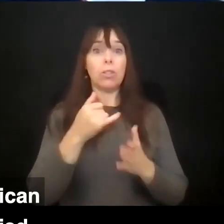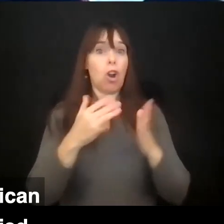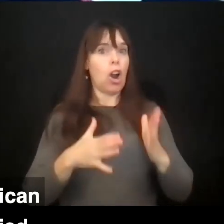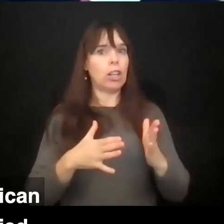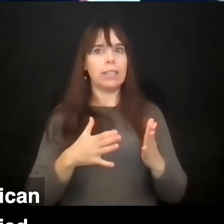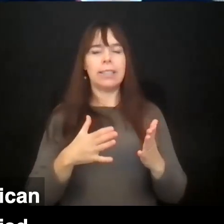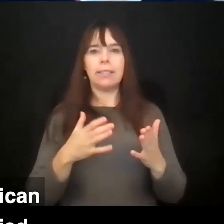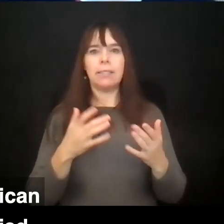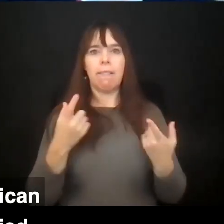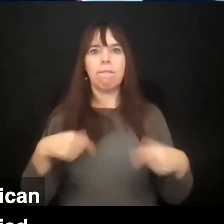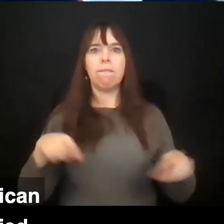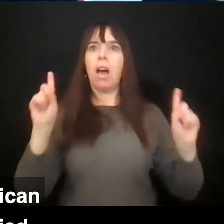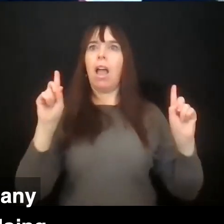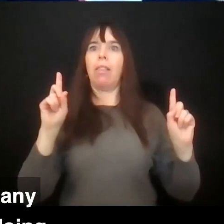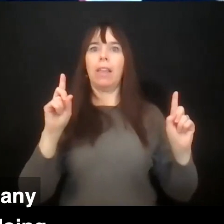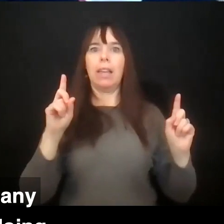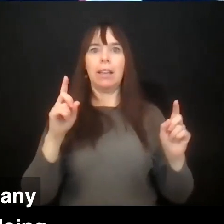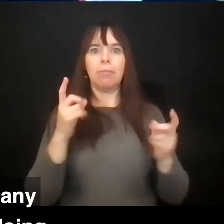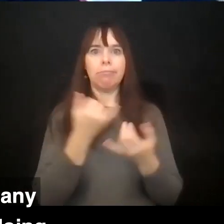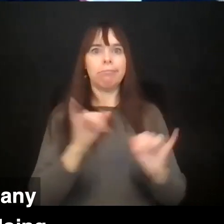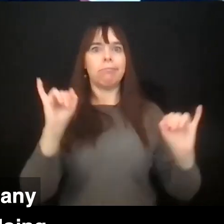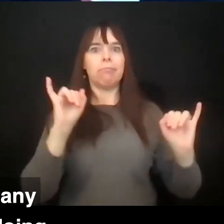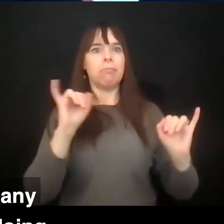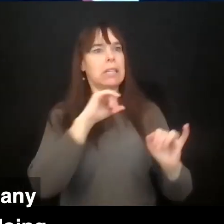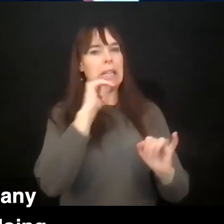longer copied what